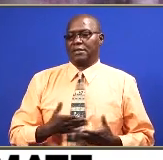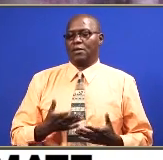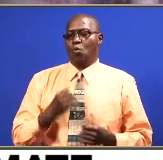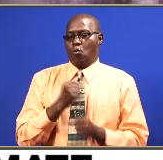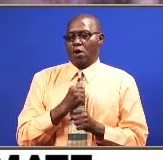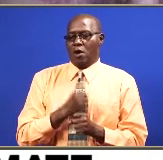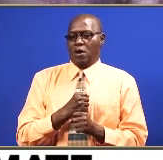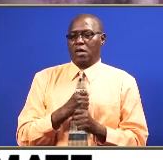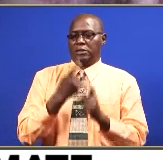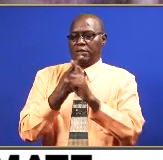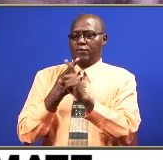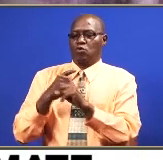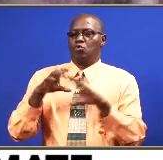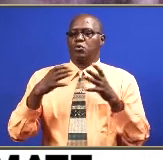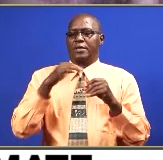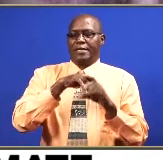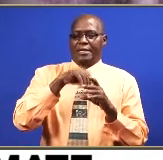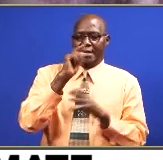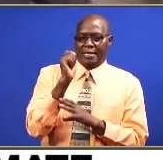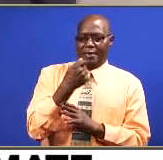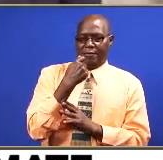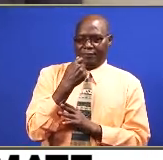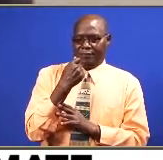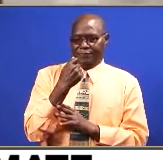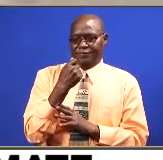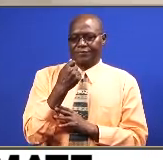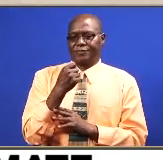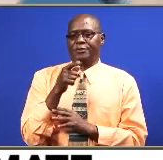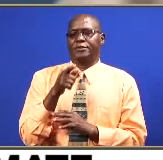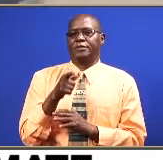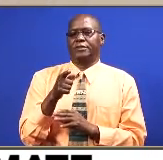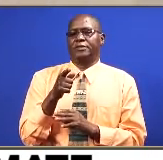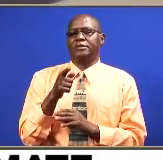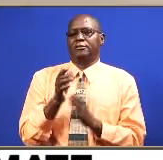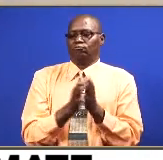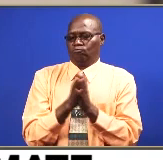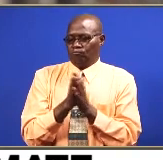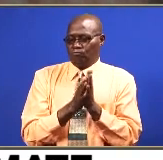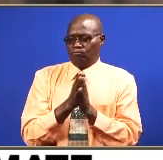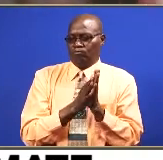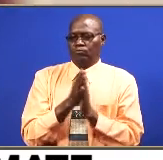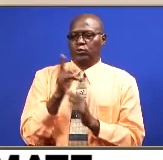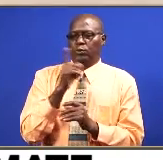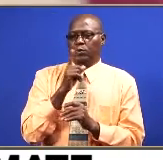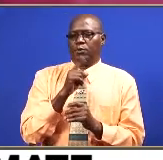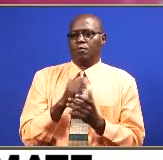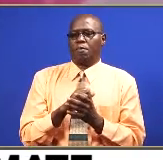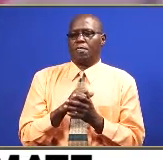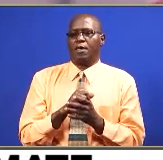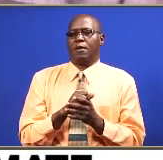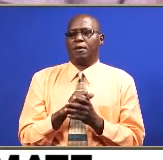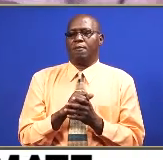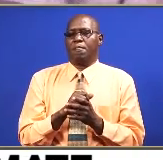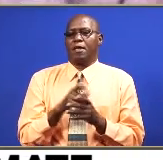Kenya, something that she holds very passionately. Mbali na hapo, ambacho tulikuwa hatujafanya